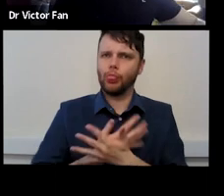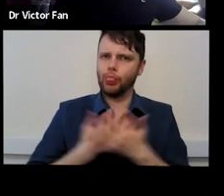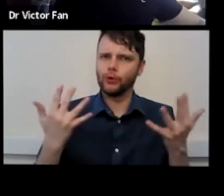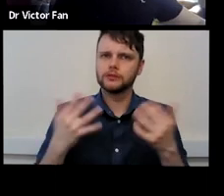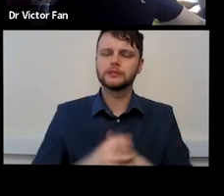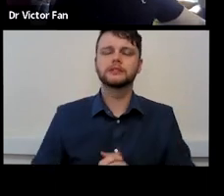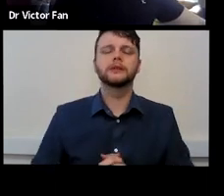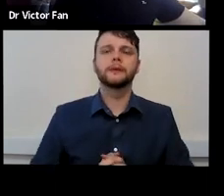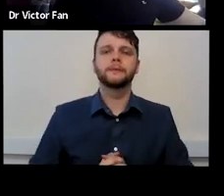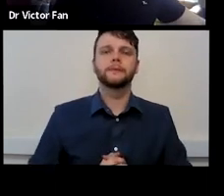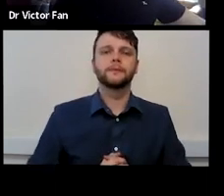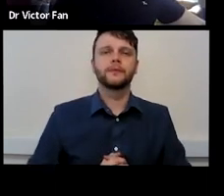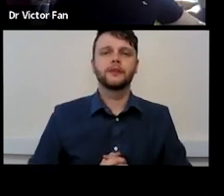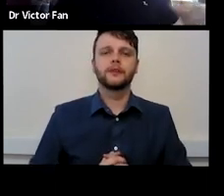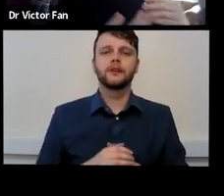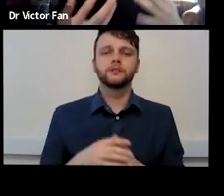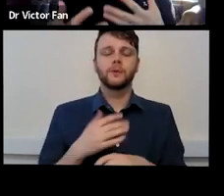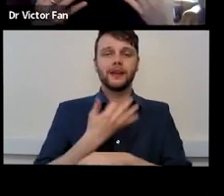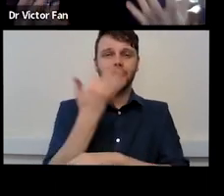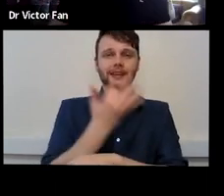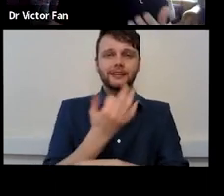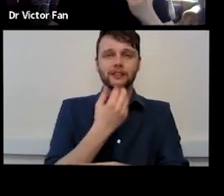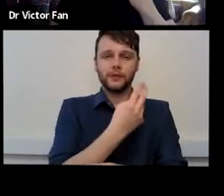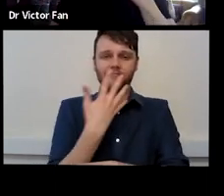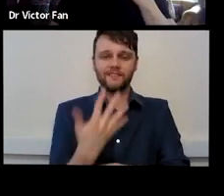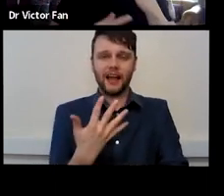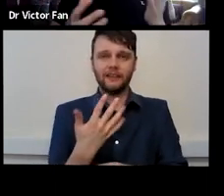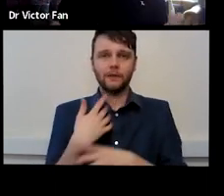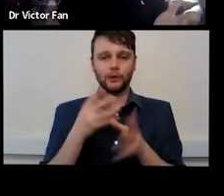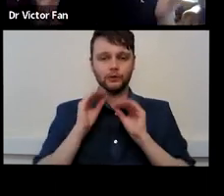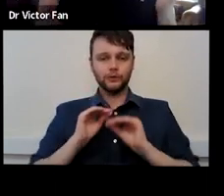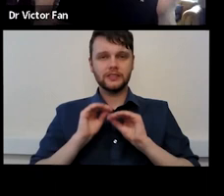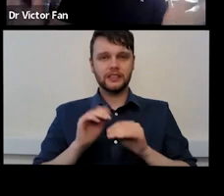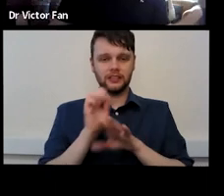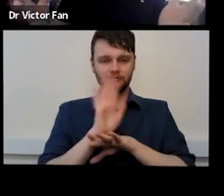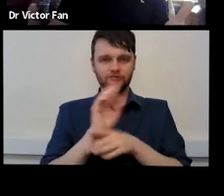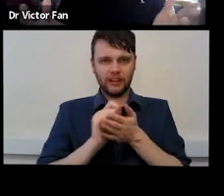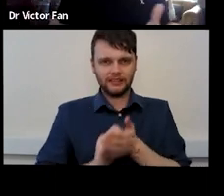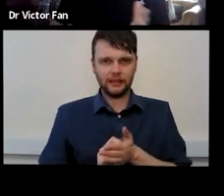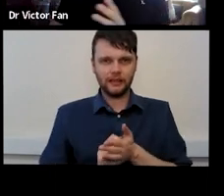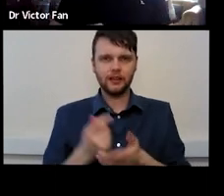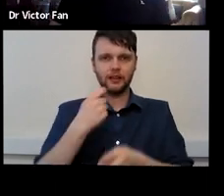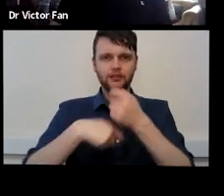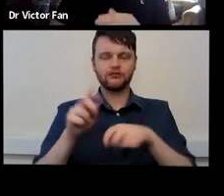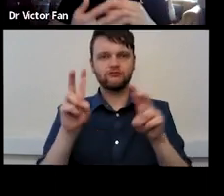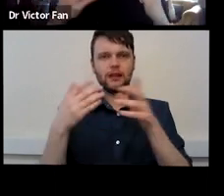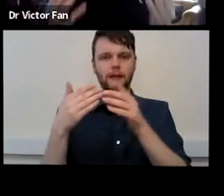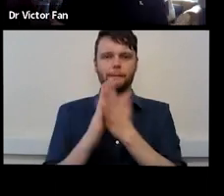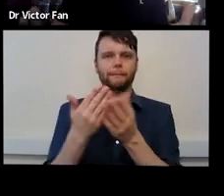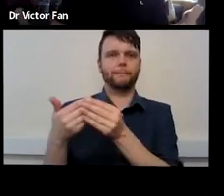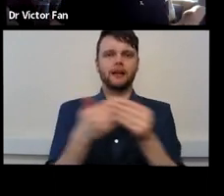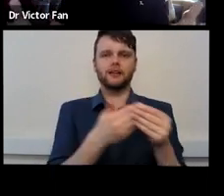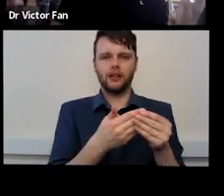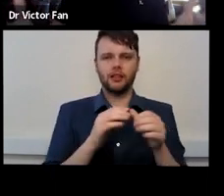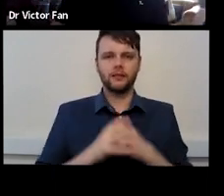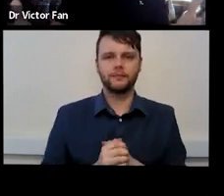so in 1925, in order to teach screenwriting, he wrote a screenwriting manual called